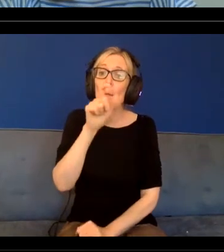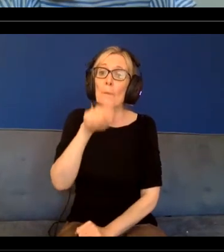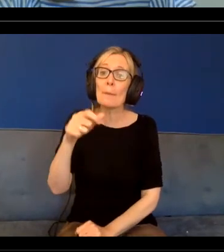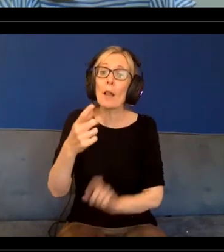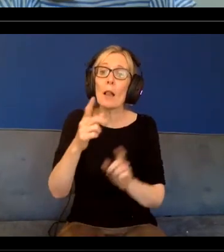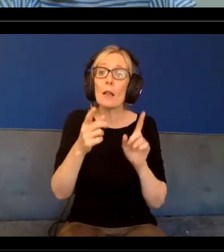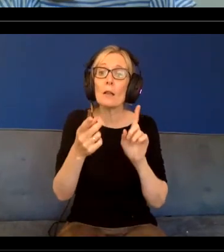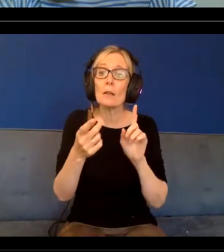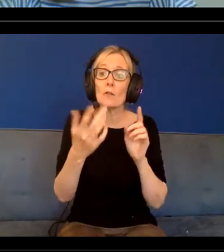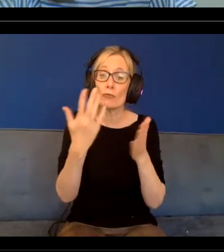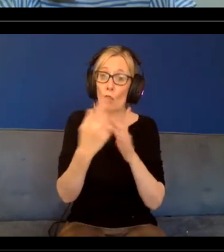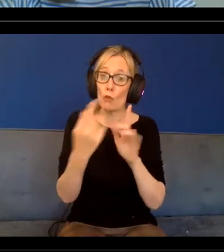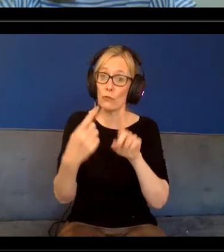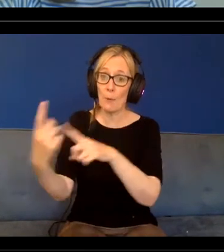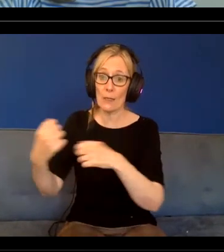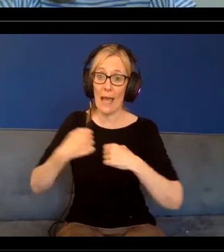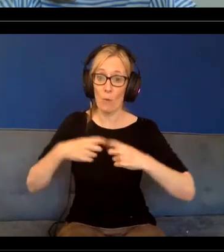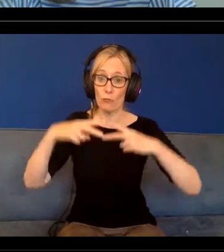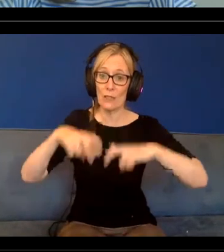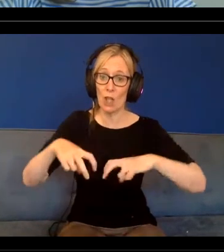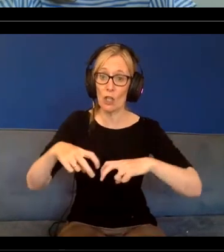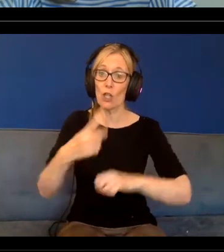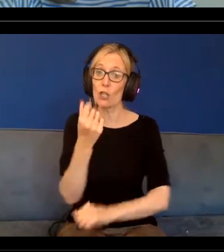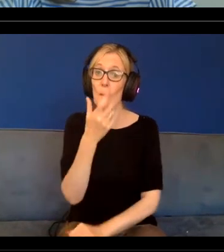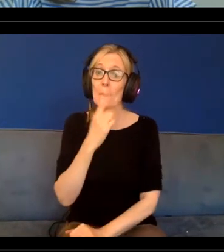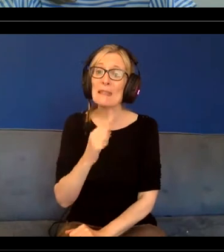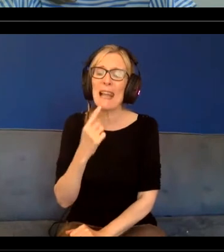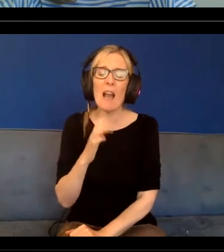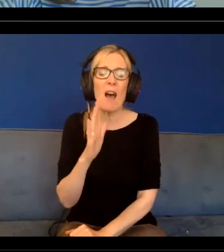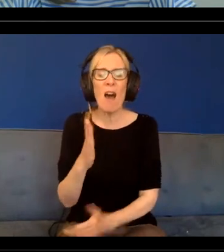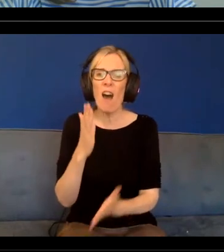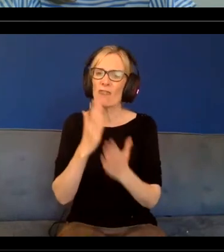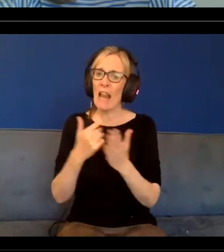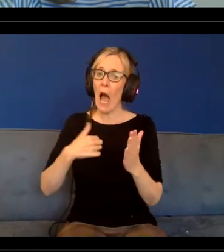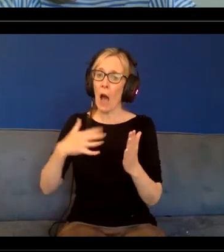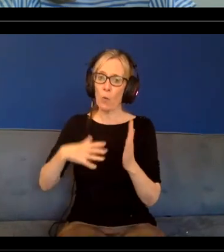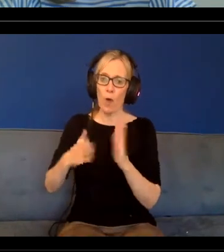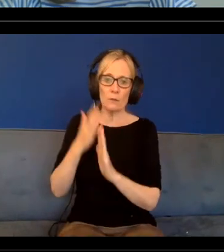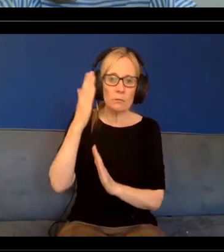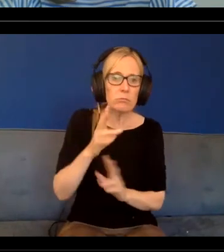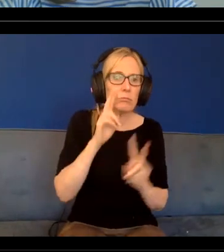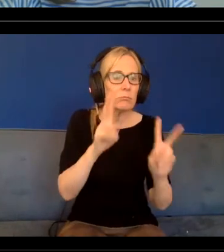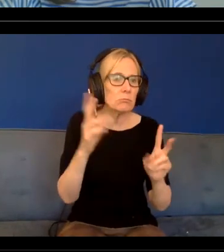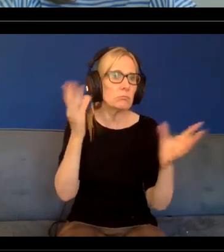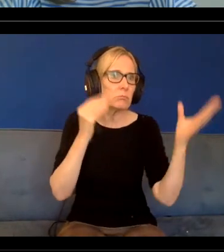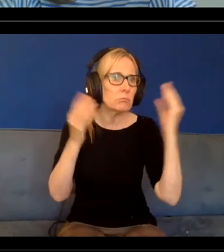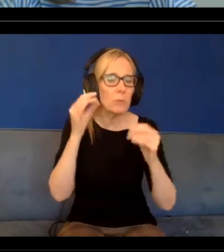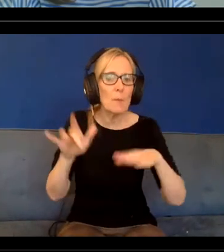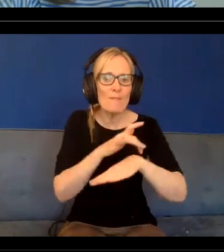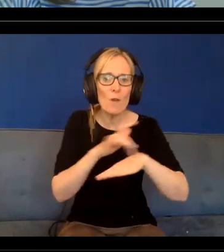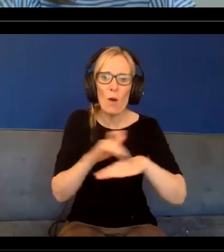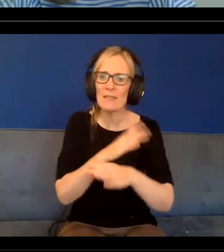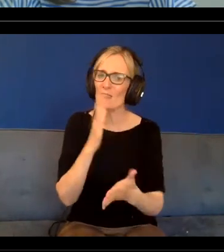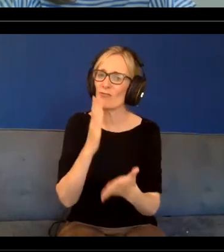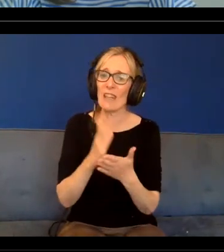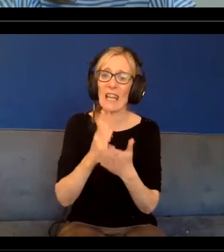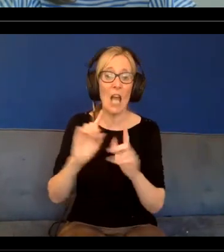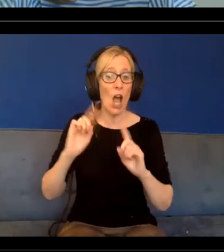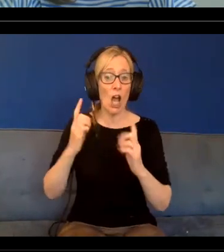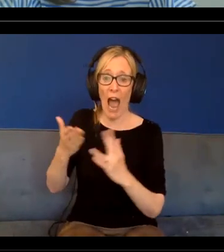that it was really difficult to access performance opportunities because there's literally, like, the stage itself is